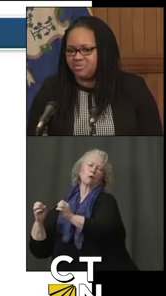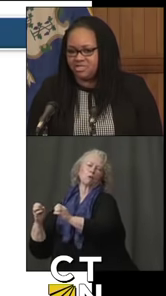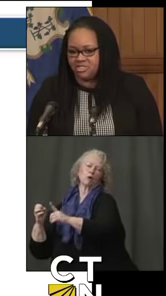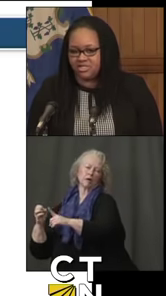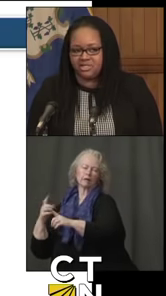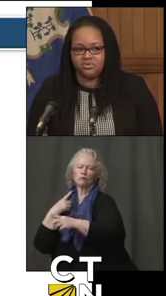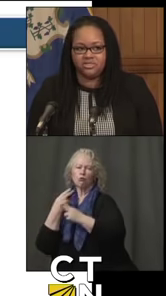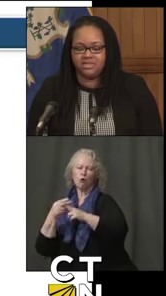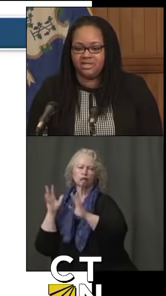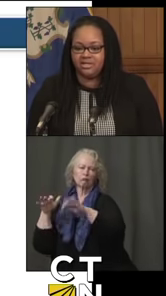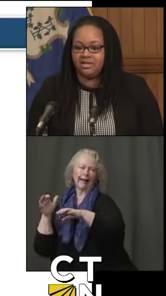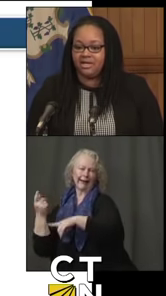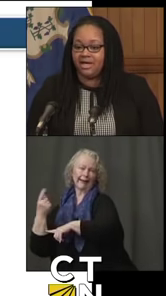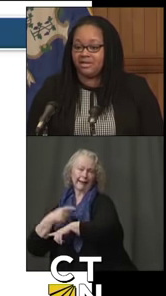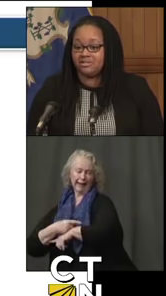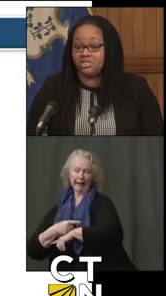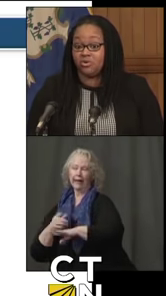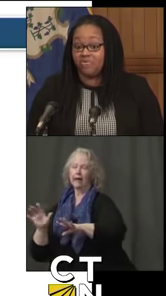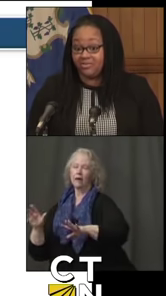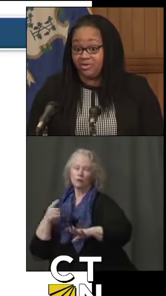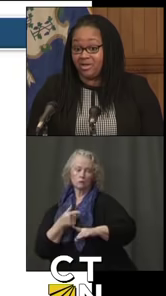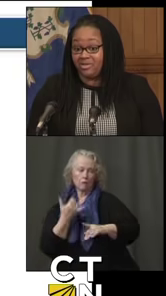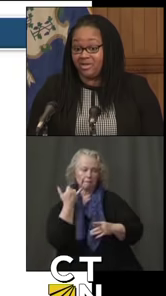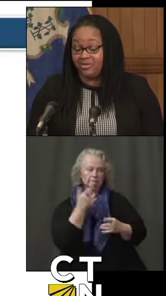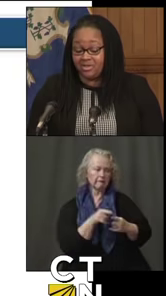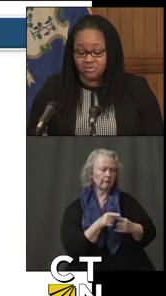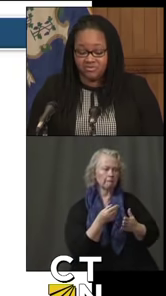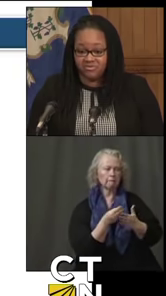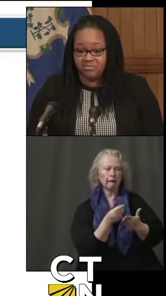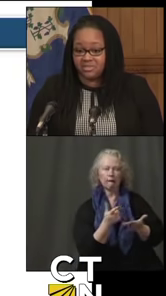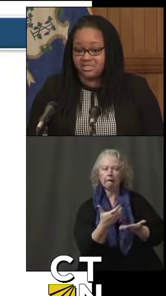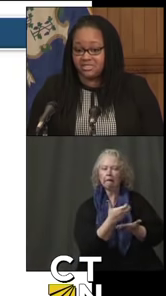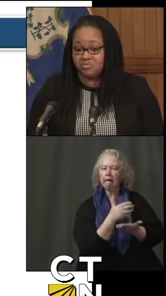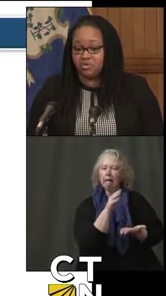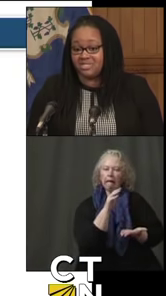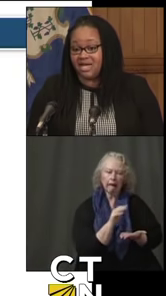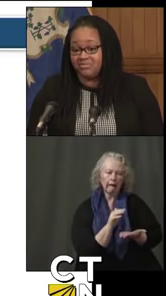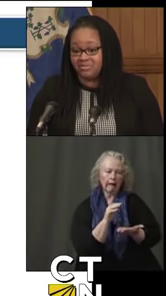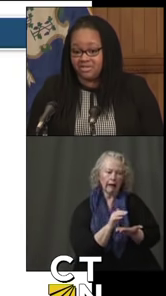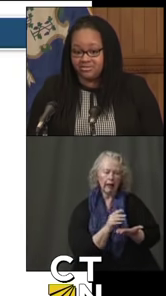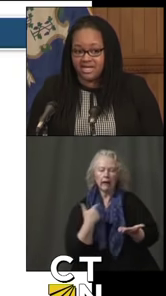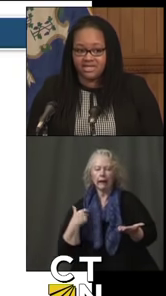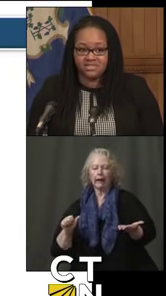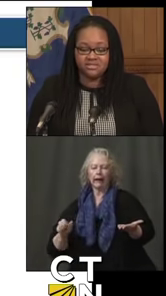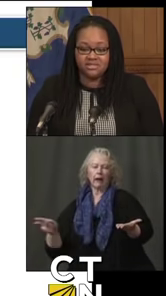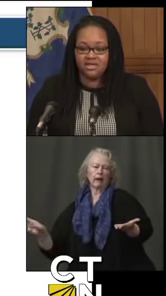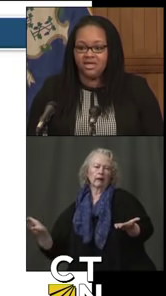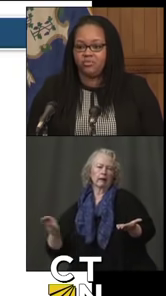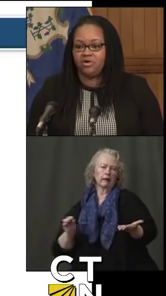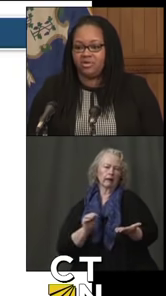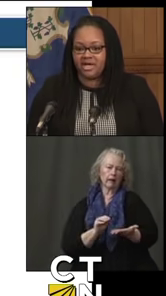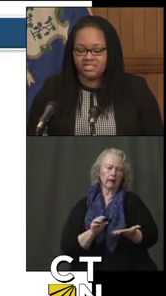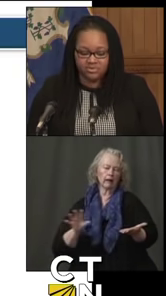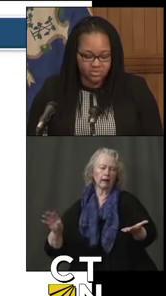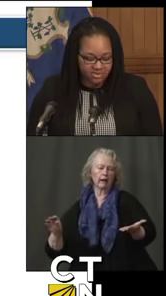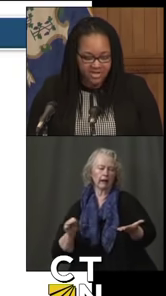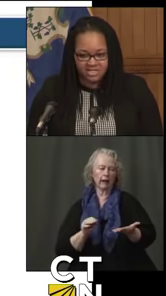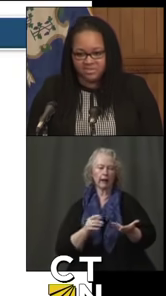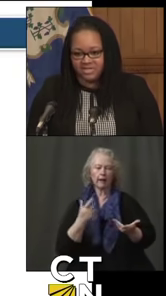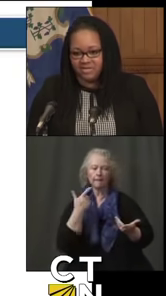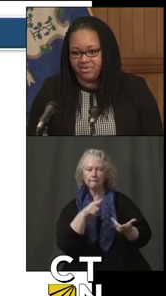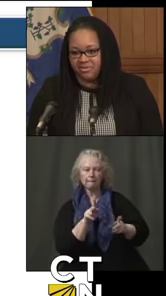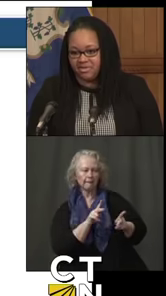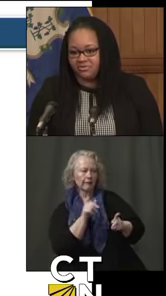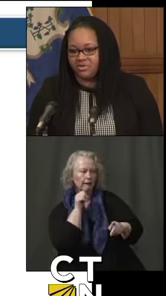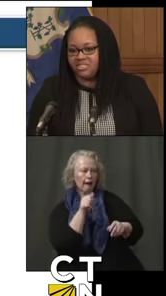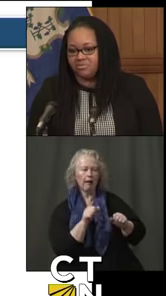cash position as we're seeing slower revenue coming in because we've given businesses more time to pay their taxes, and where possible, we've